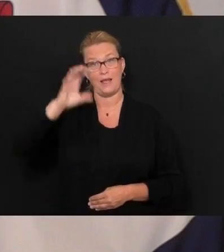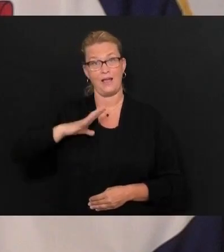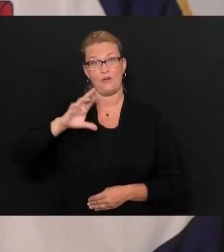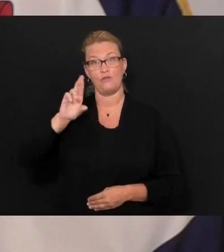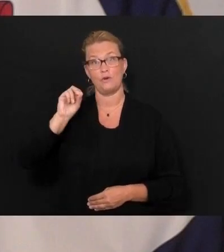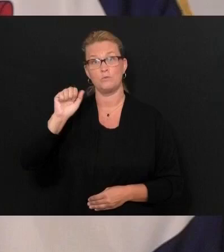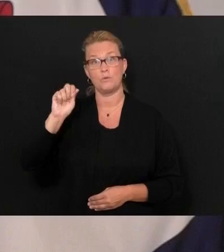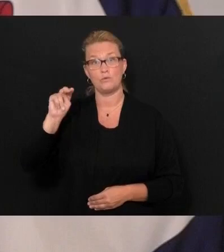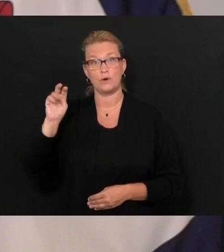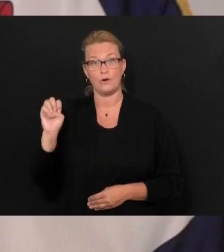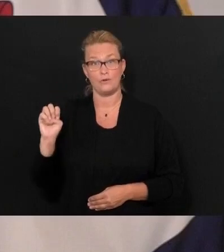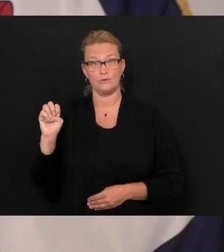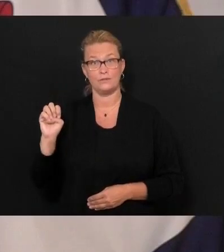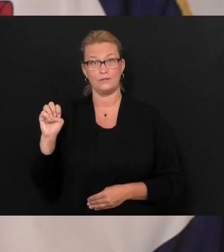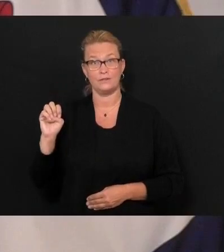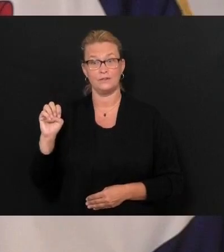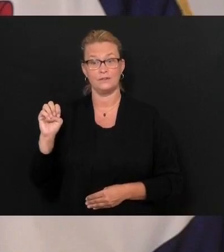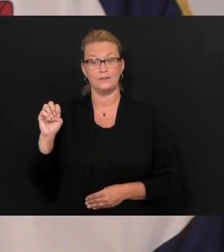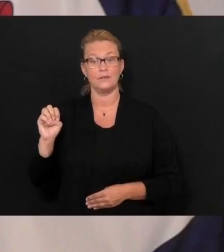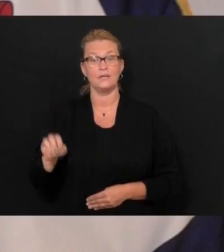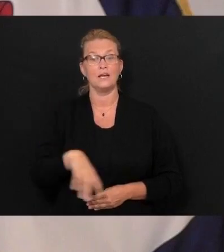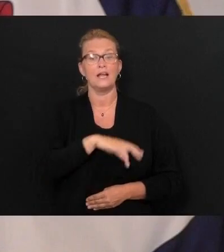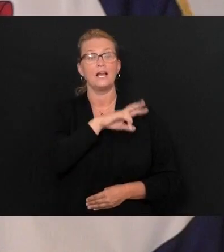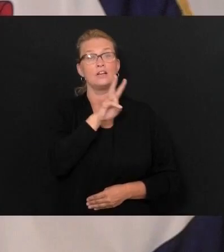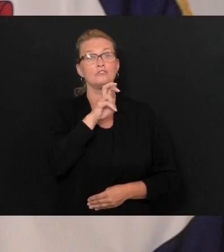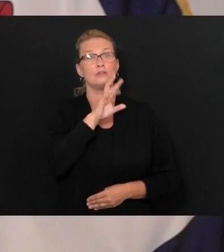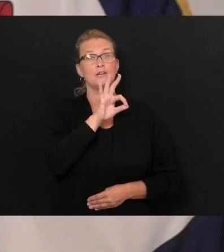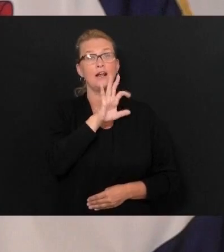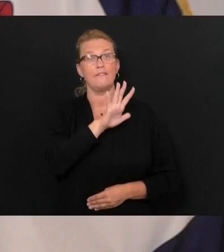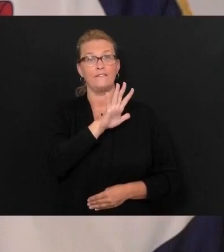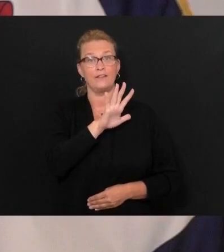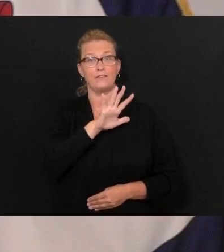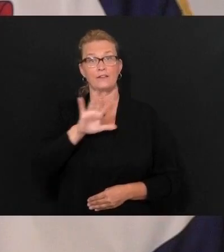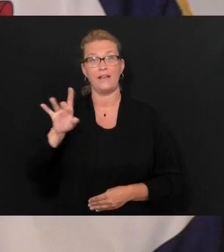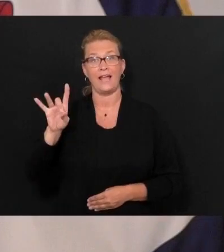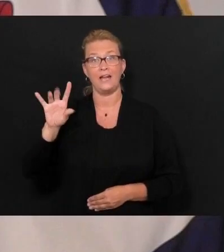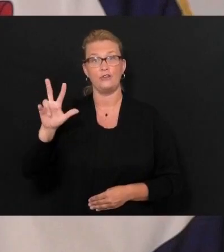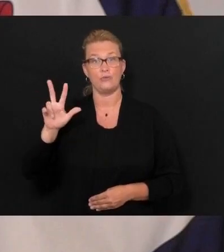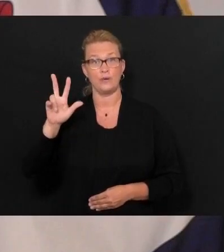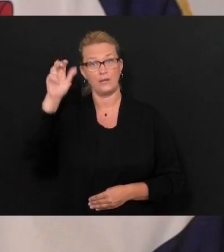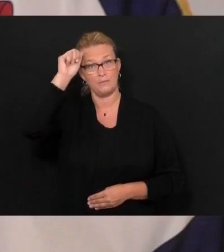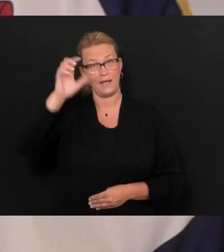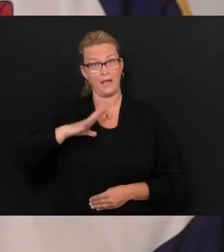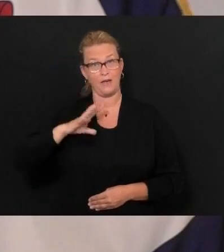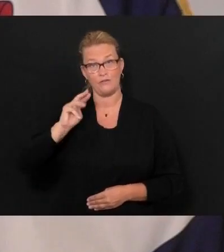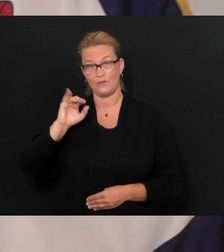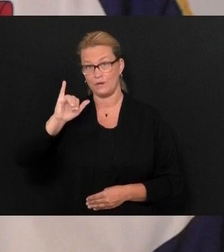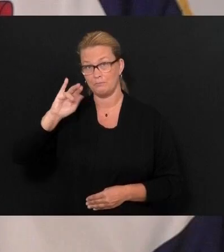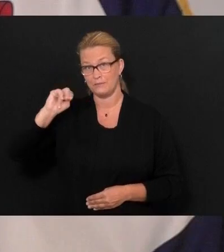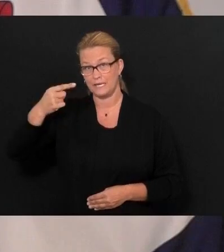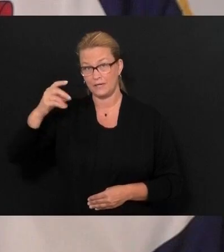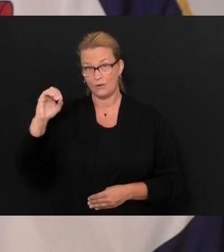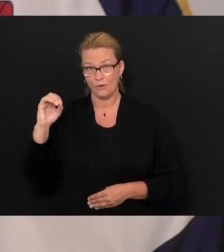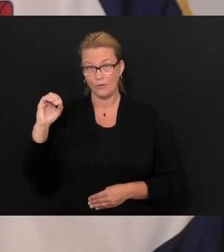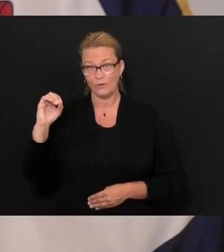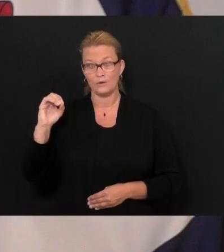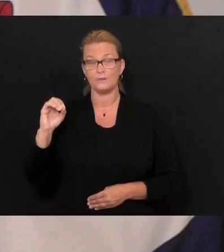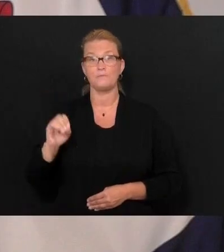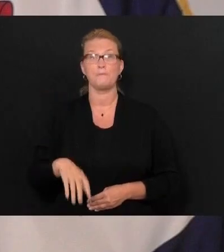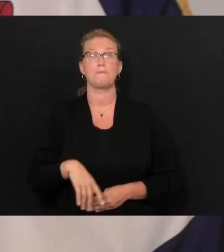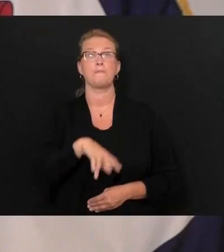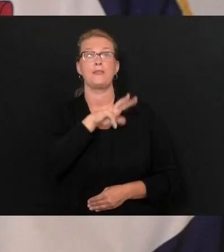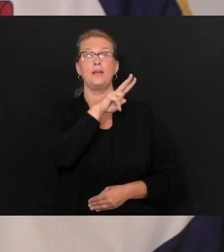Roane County. The 295th death, an 83-year-old male from Mingo County.